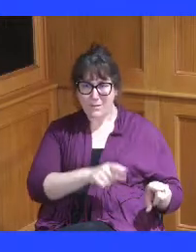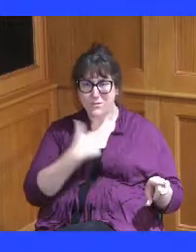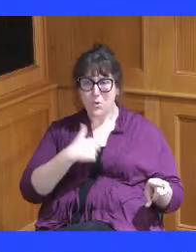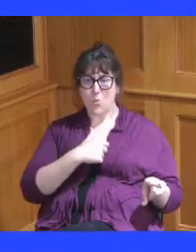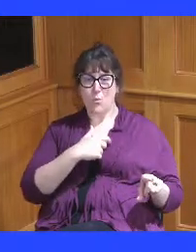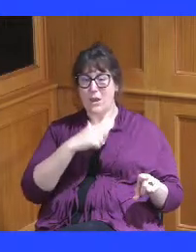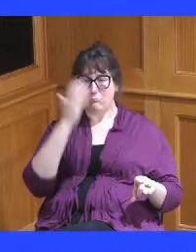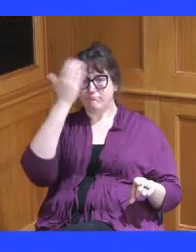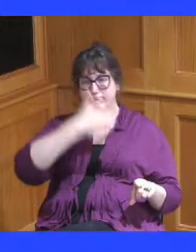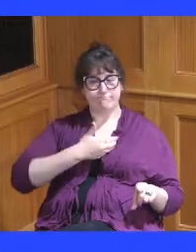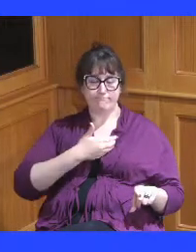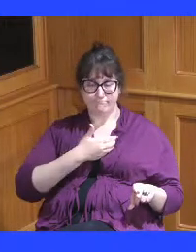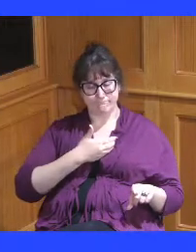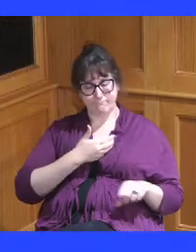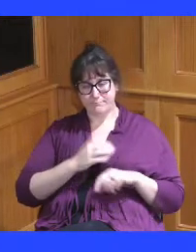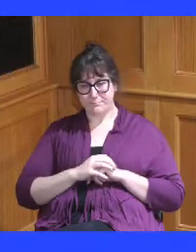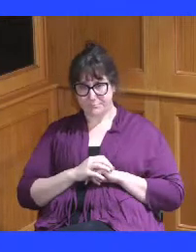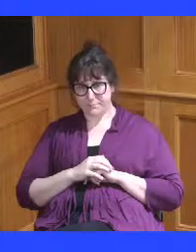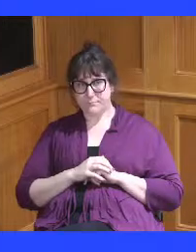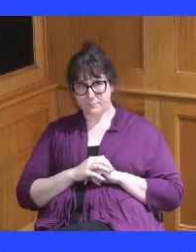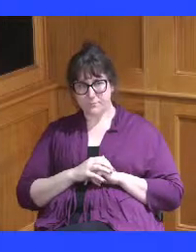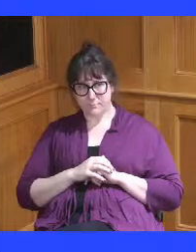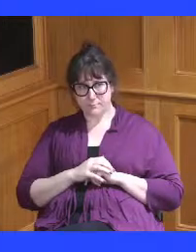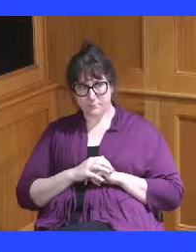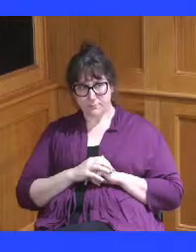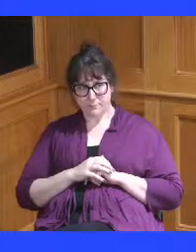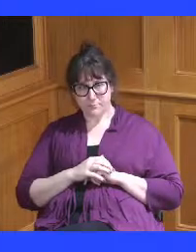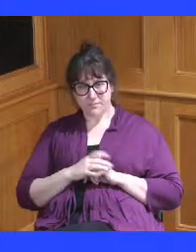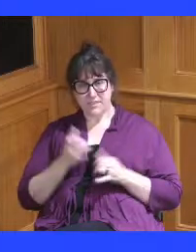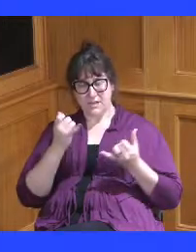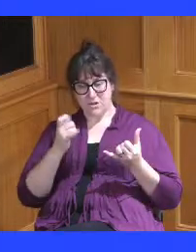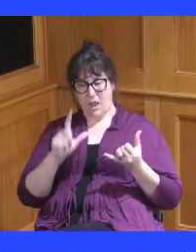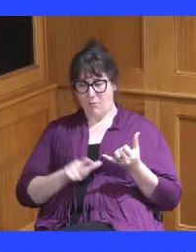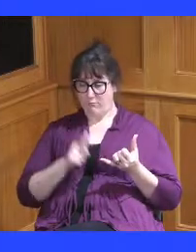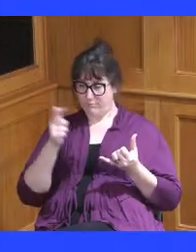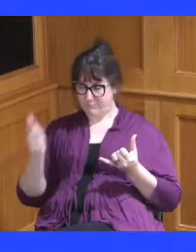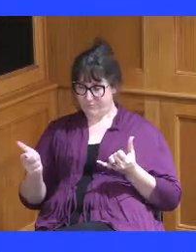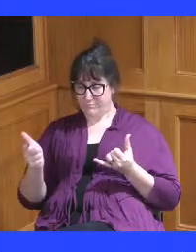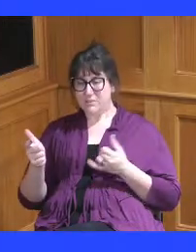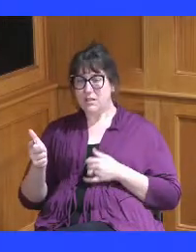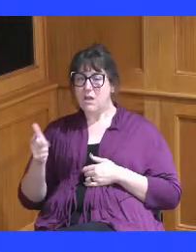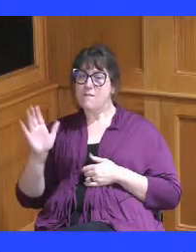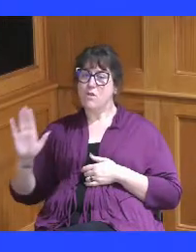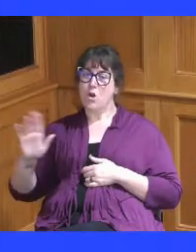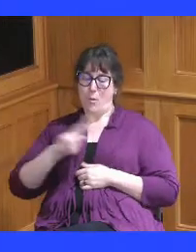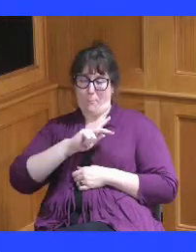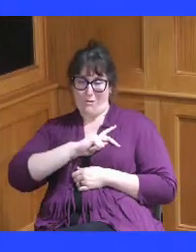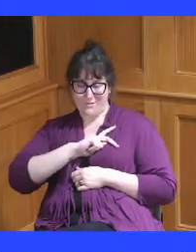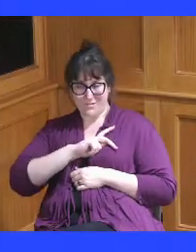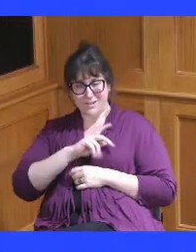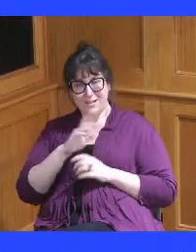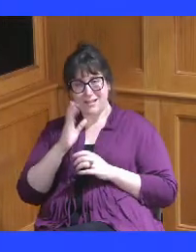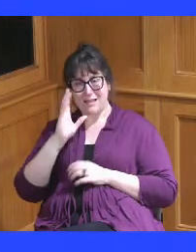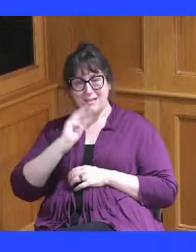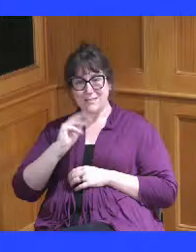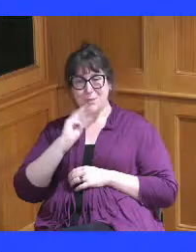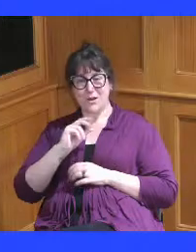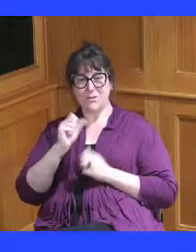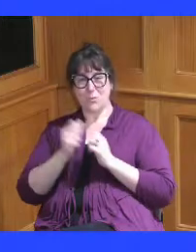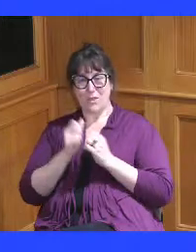I want to also pass it over to Jay to speak a little bit about her personal experience with independent